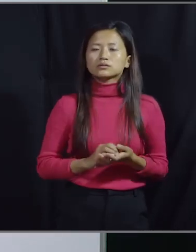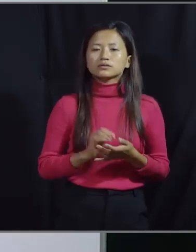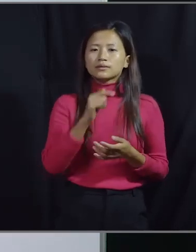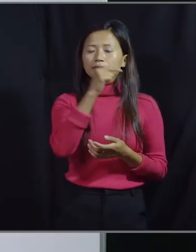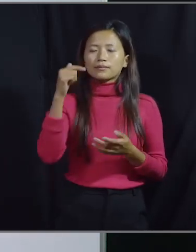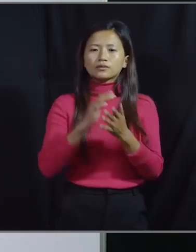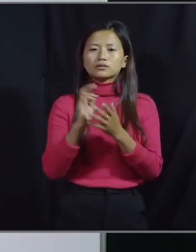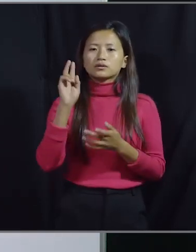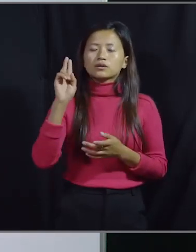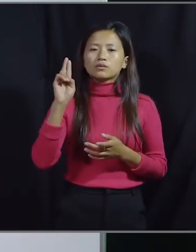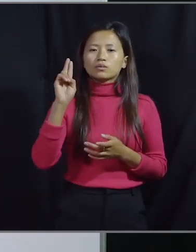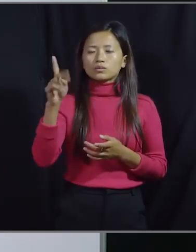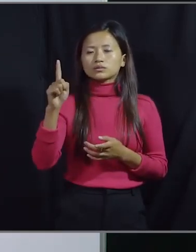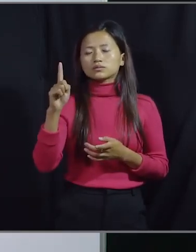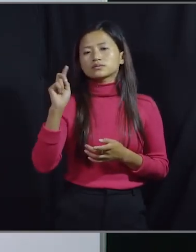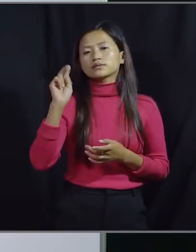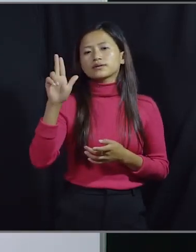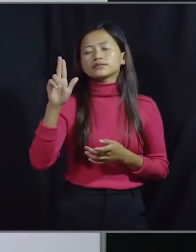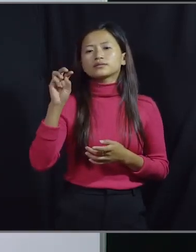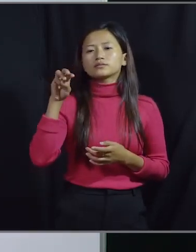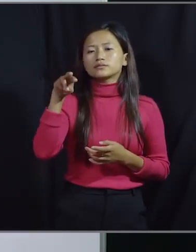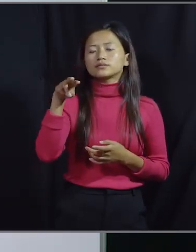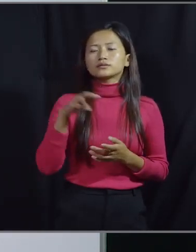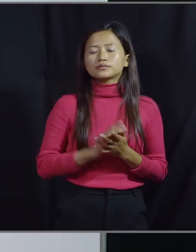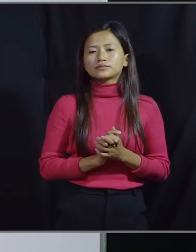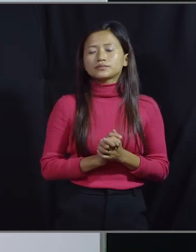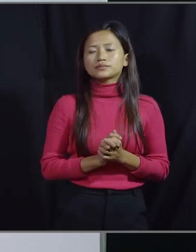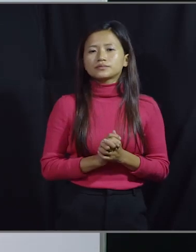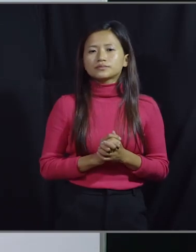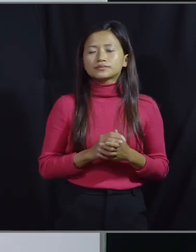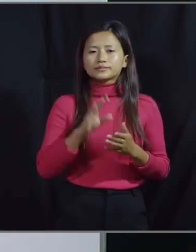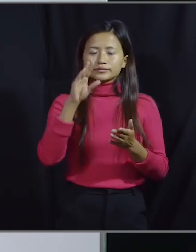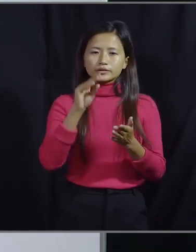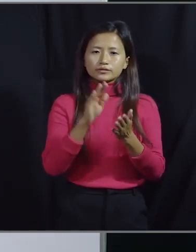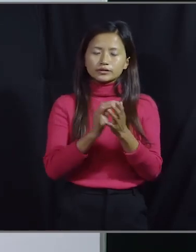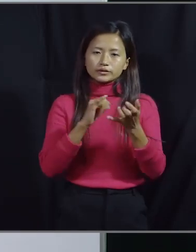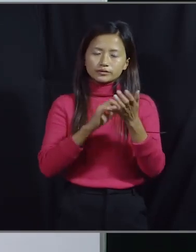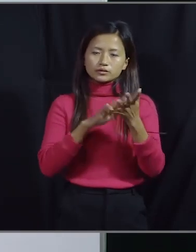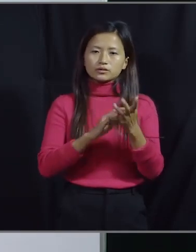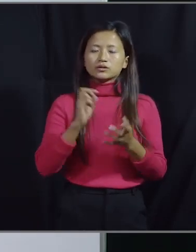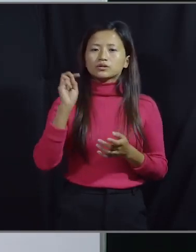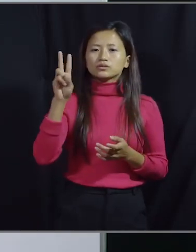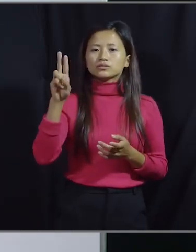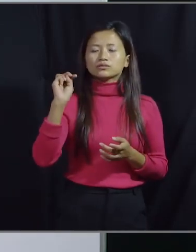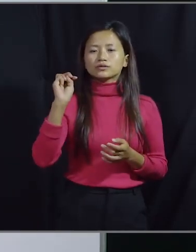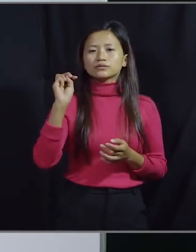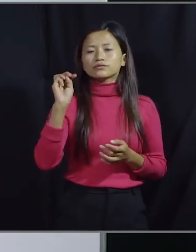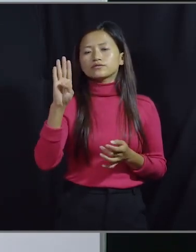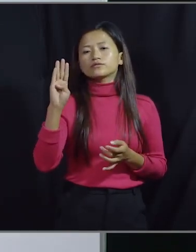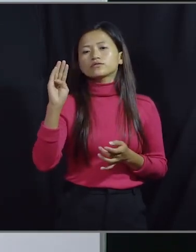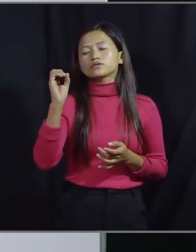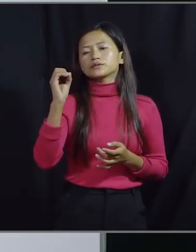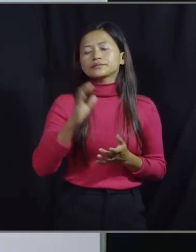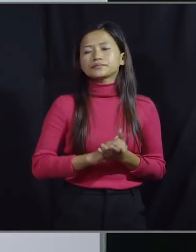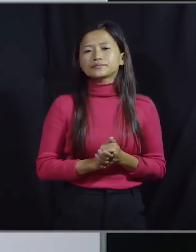minus 1,800. Decrease in creditors are 240. So the net profit